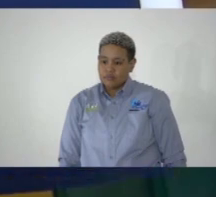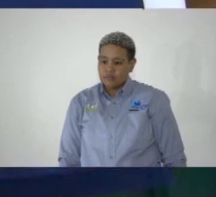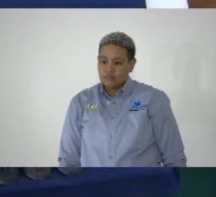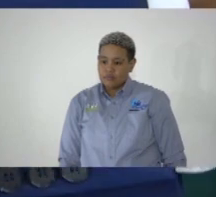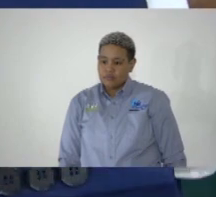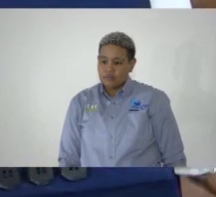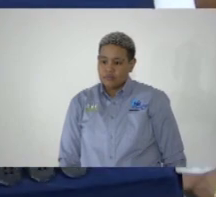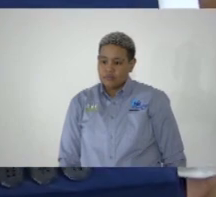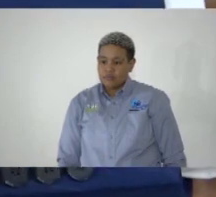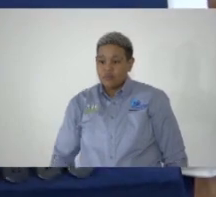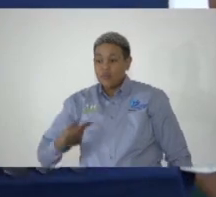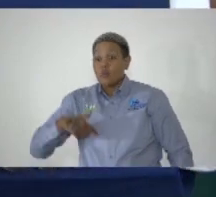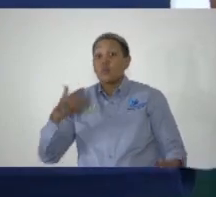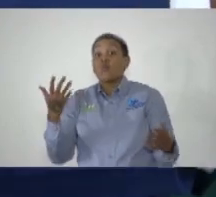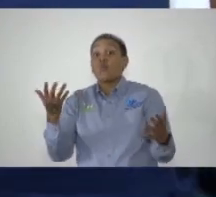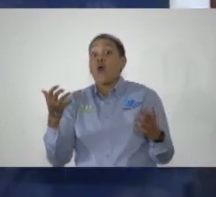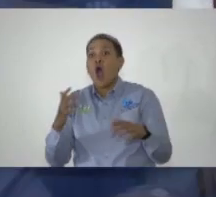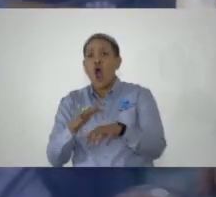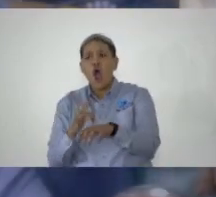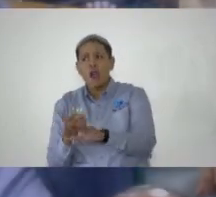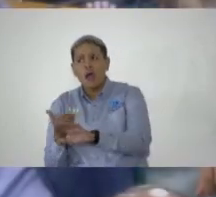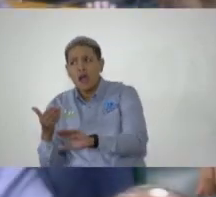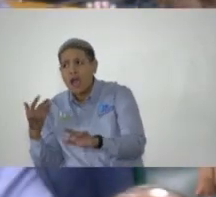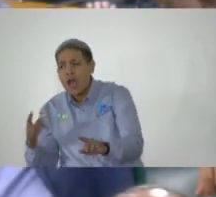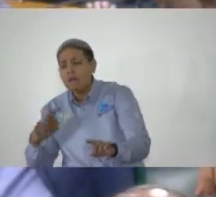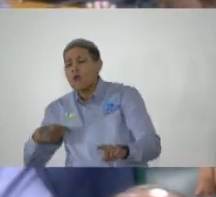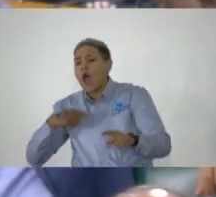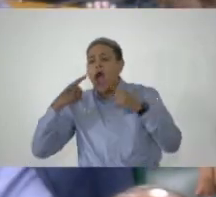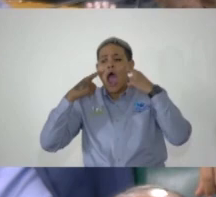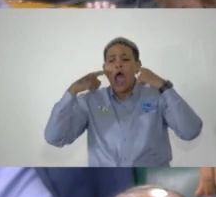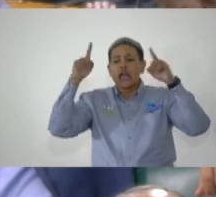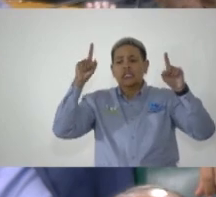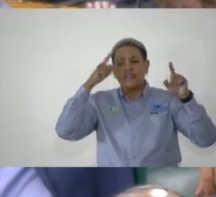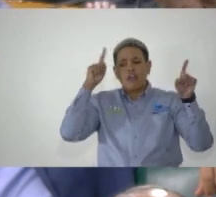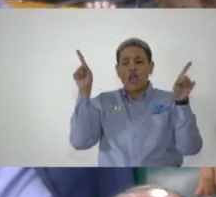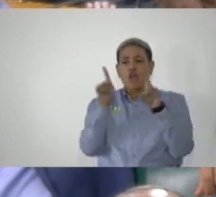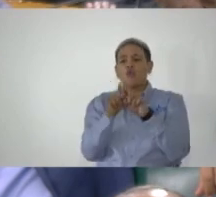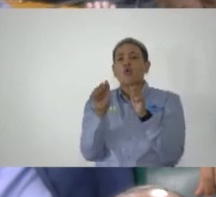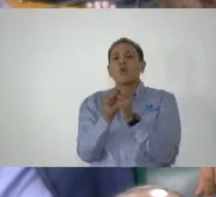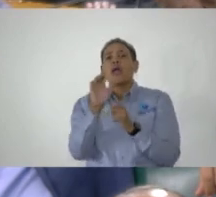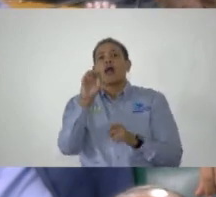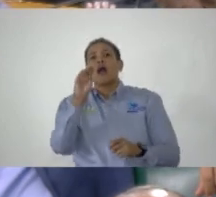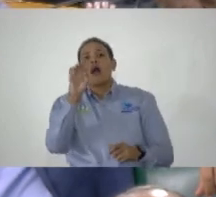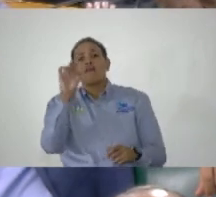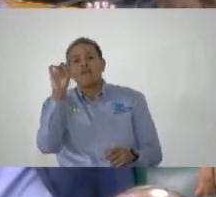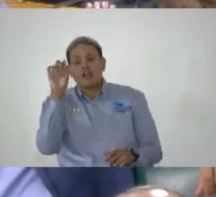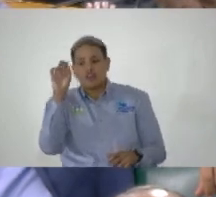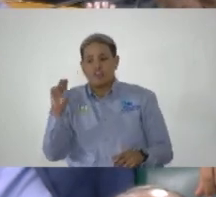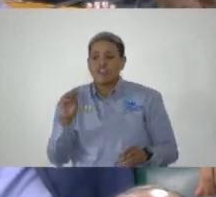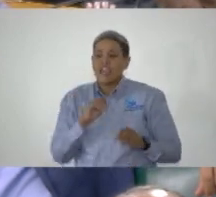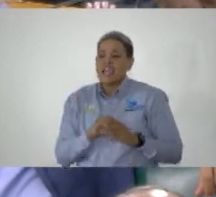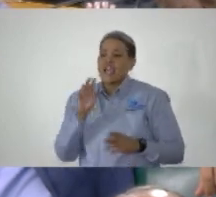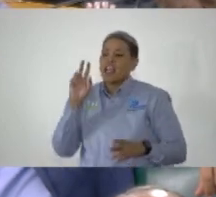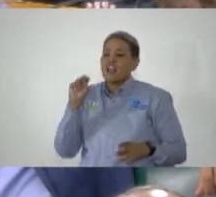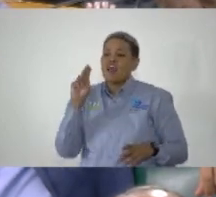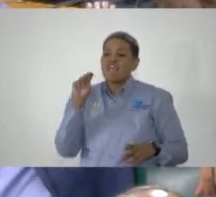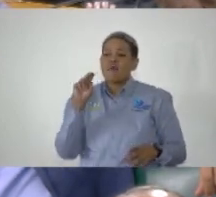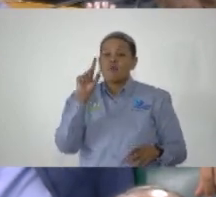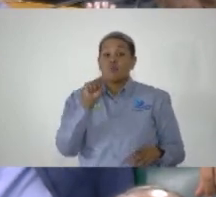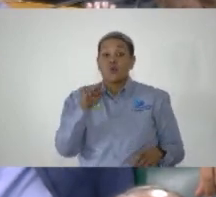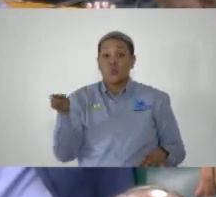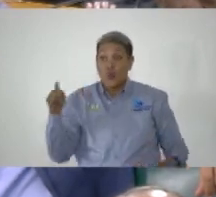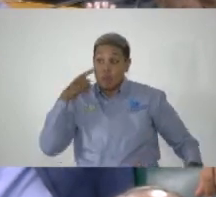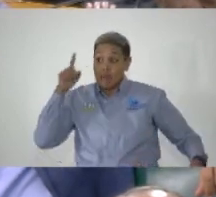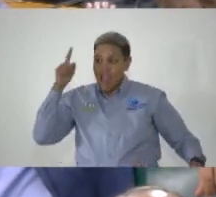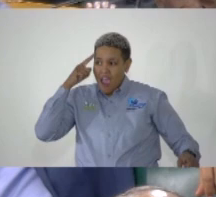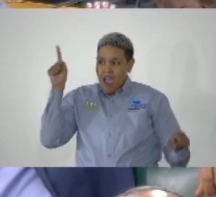though we'd have wanted it earlier, we achieved agreement with the Confederation in November of 2022.